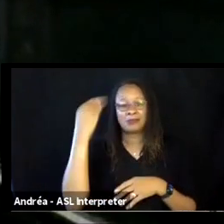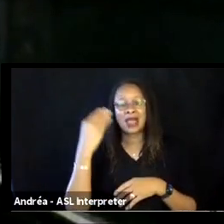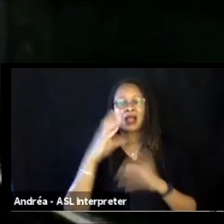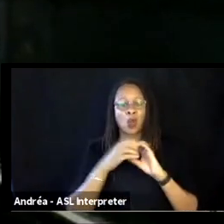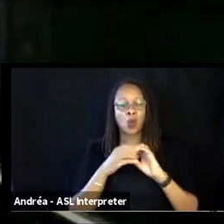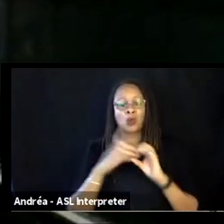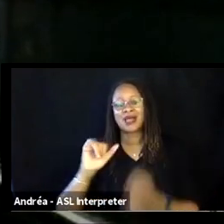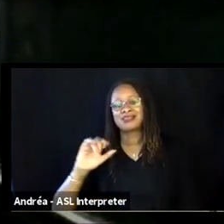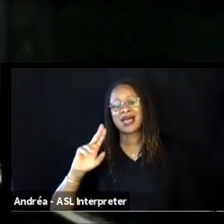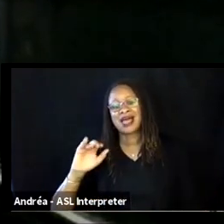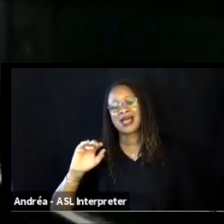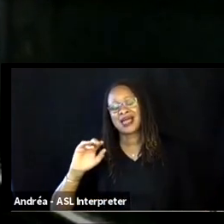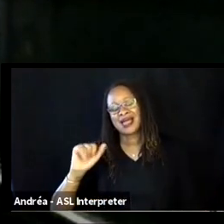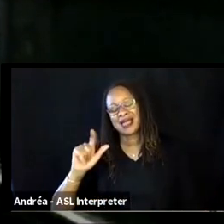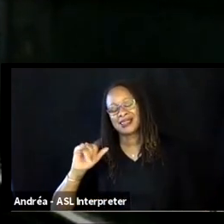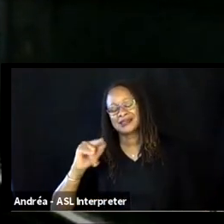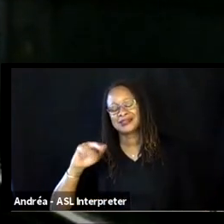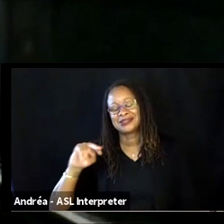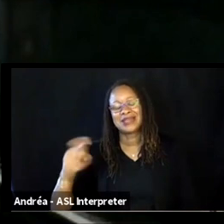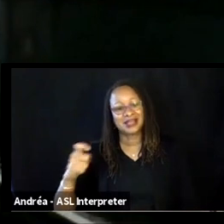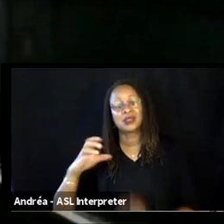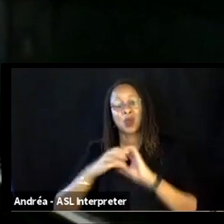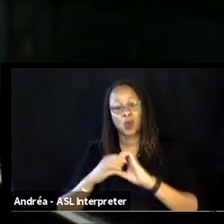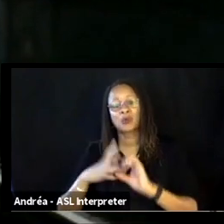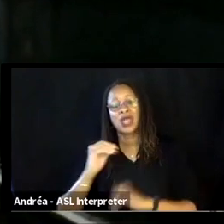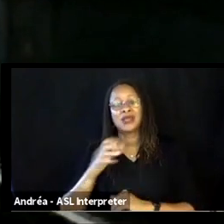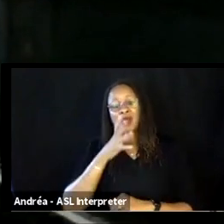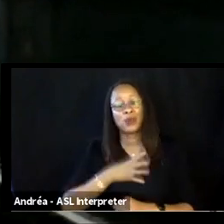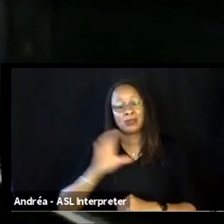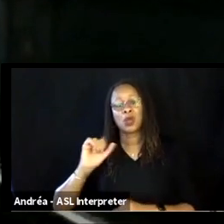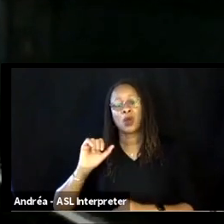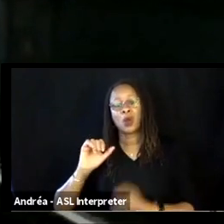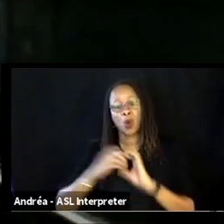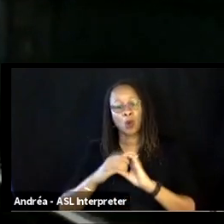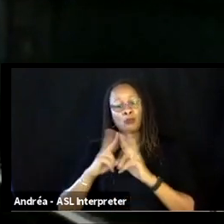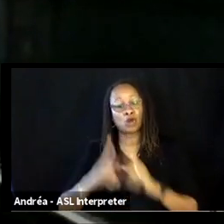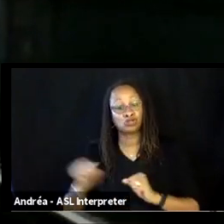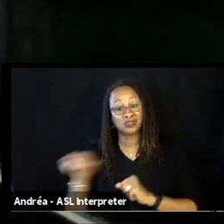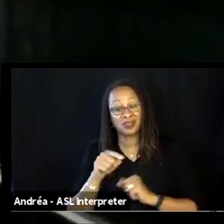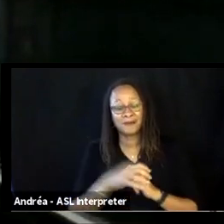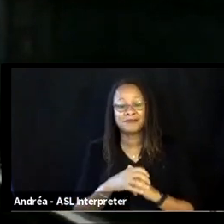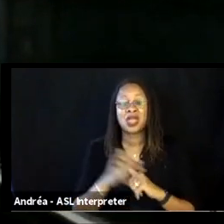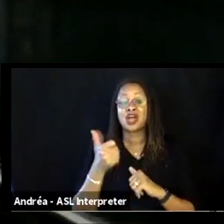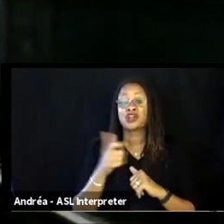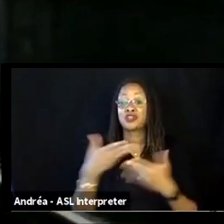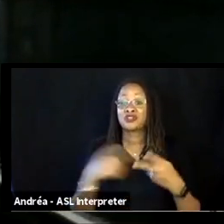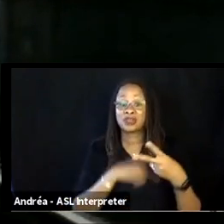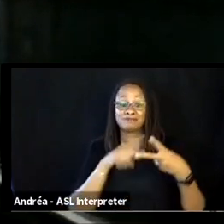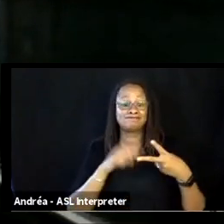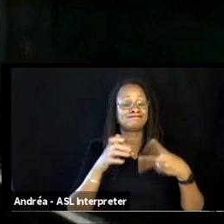Latinx-owned, and women-owned creative partners there. So that's one piece. Another piece that I'll call out is our Inclusive